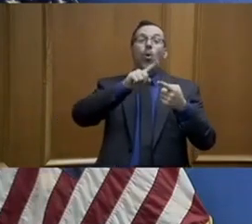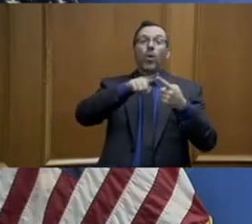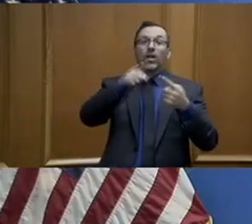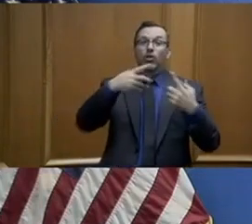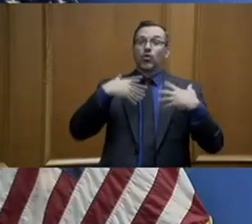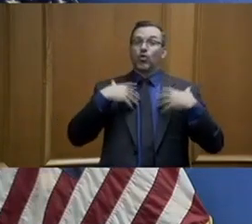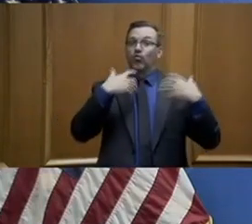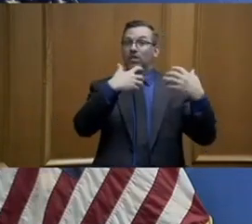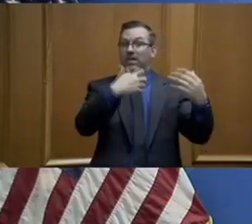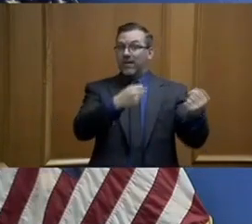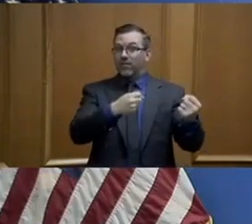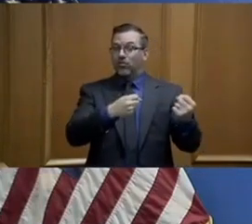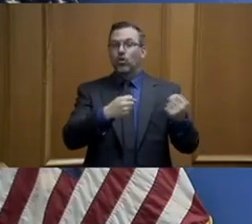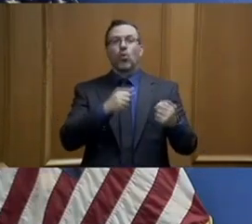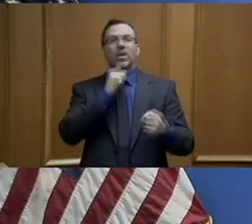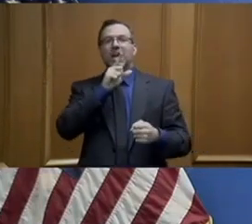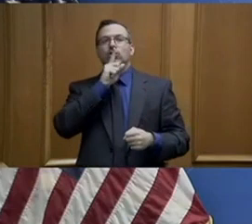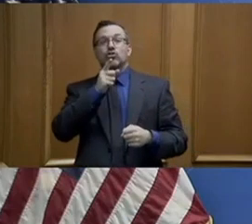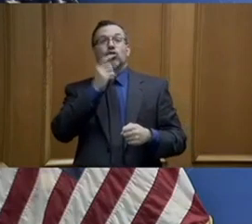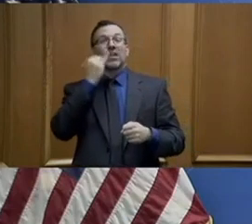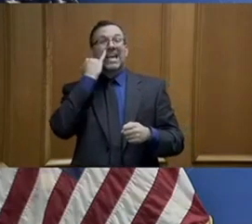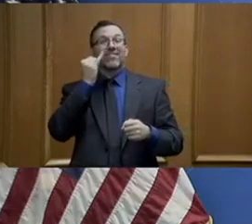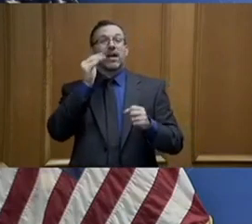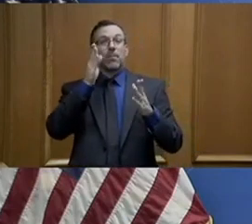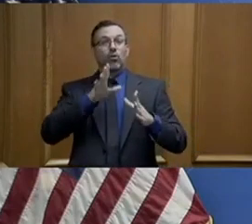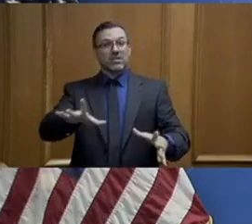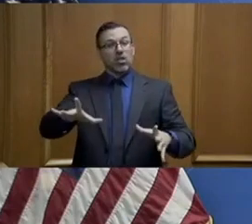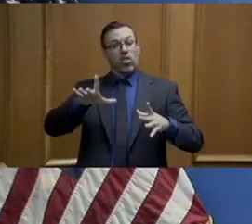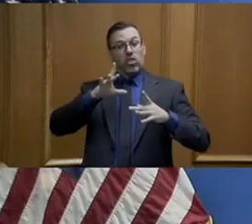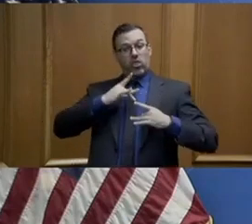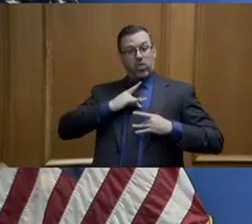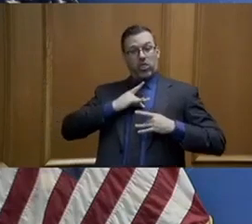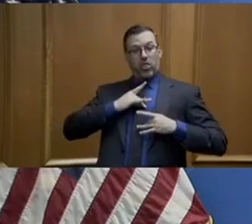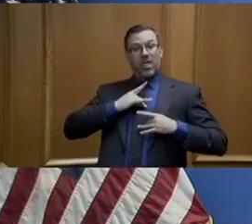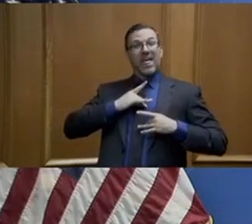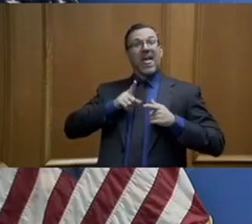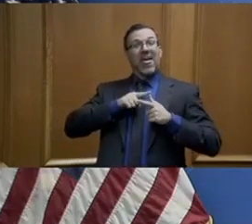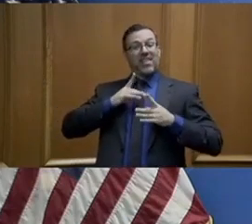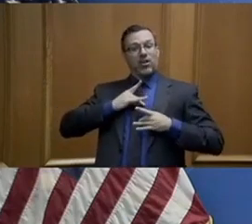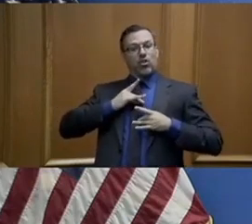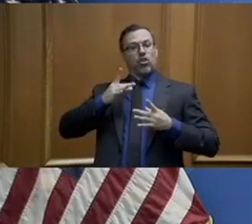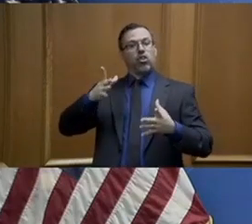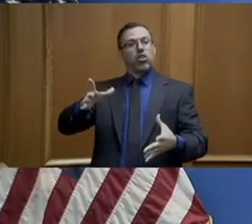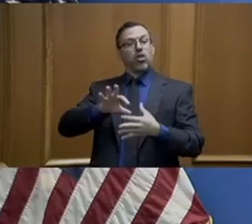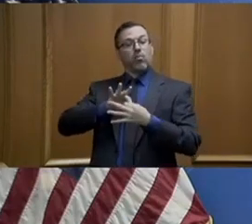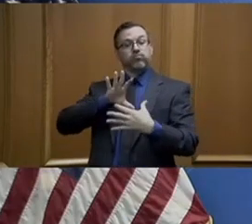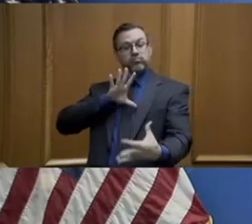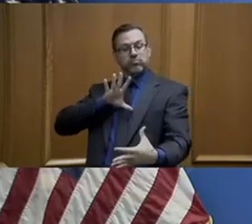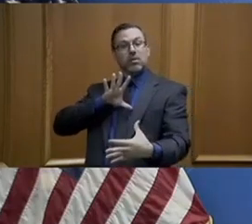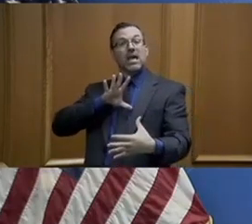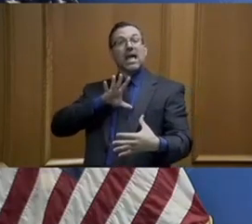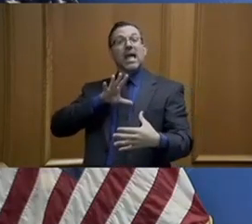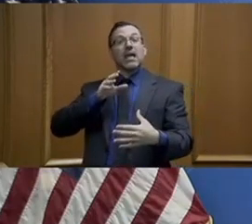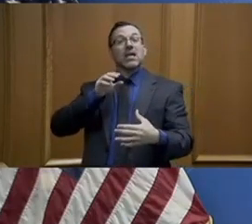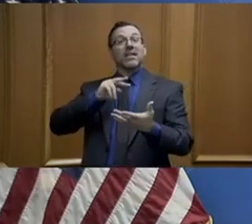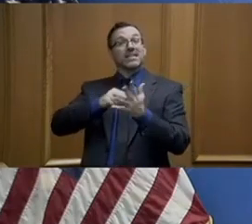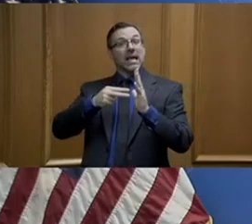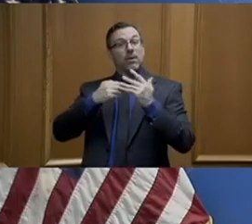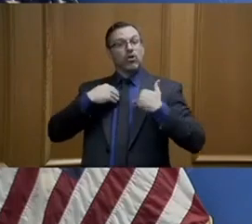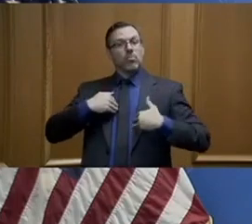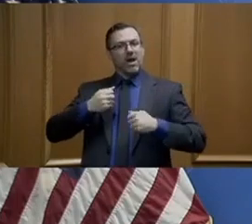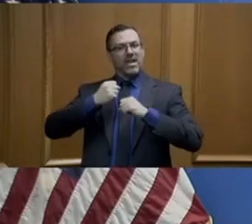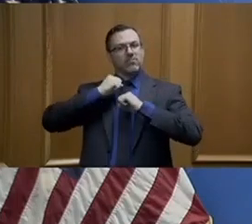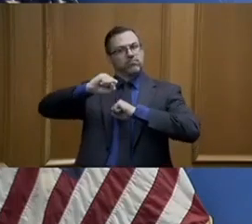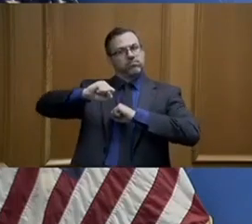you're perhaps immune. So wider antibody testing that will be able to tell us who is immune, at least for some period